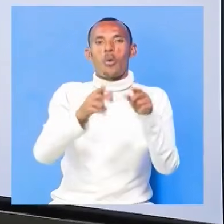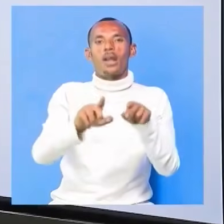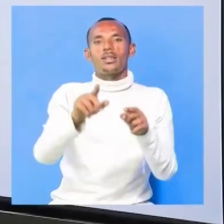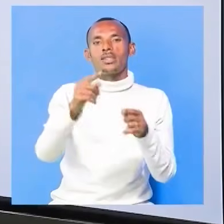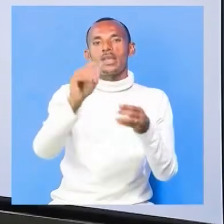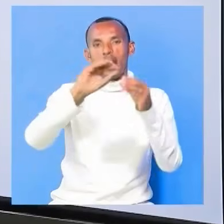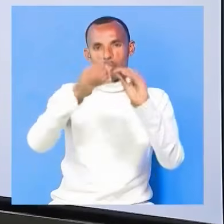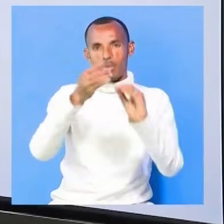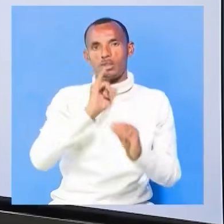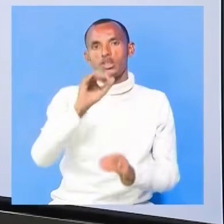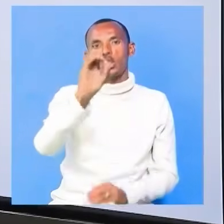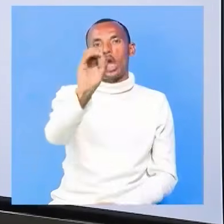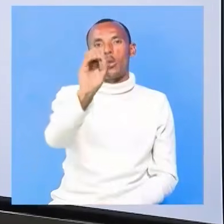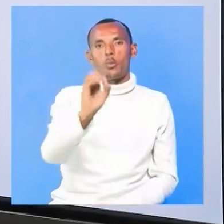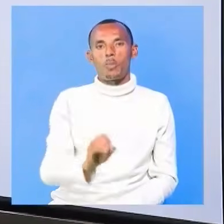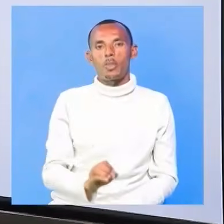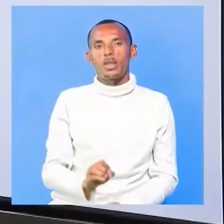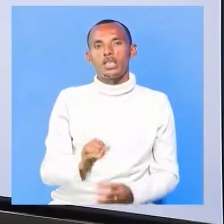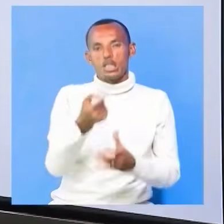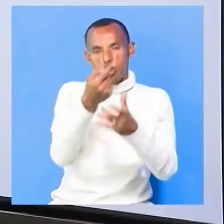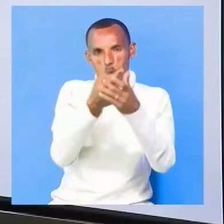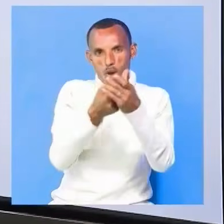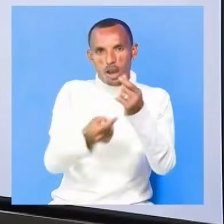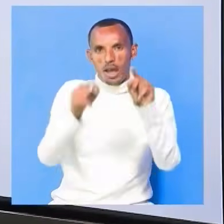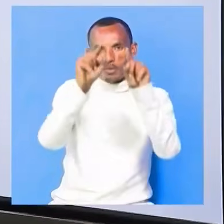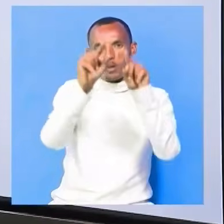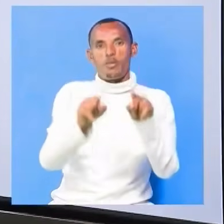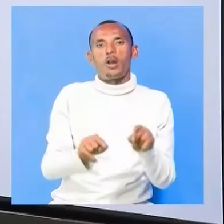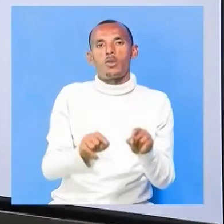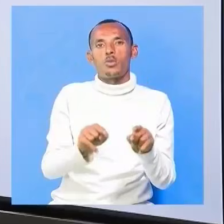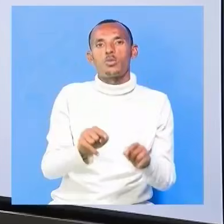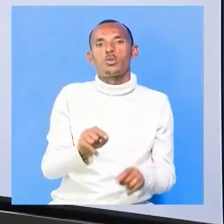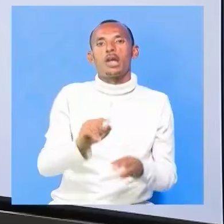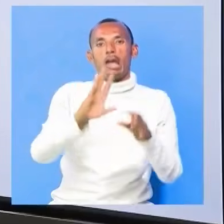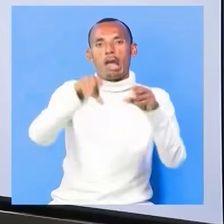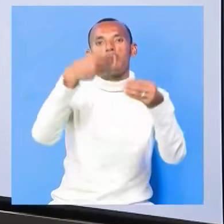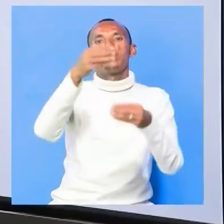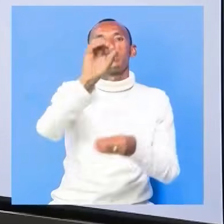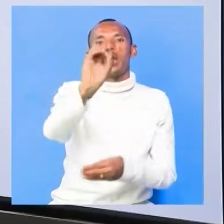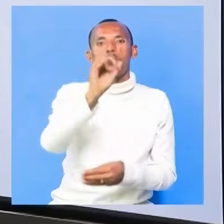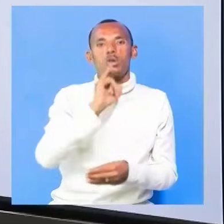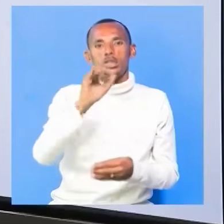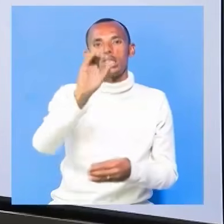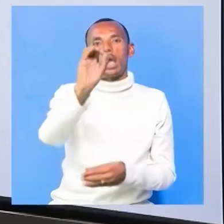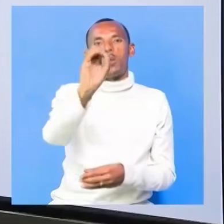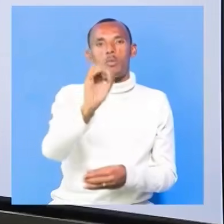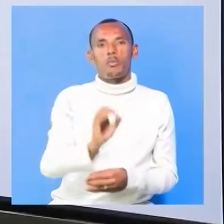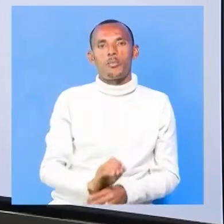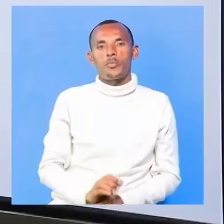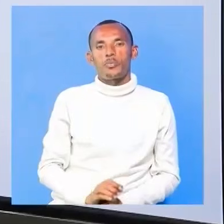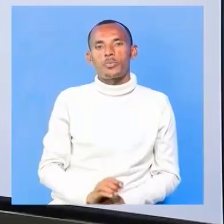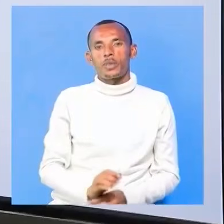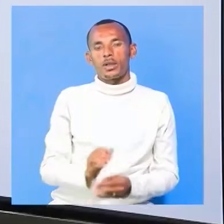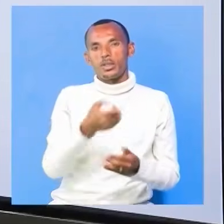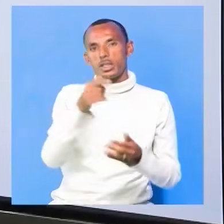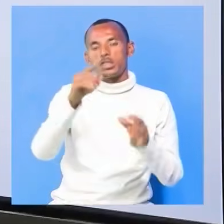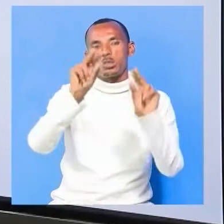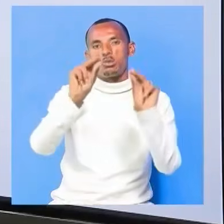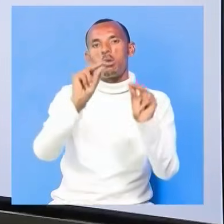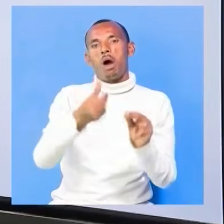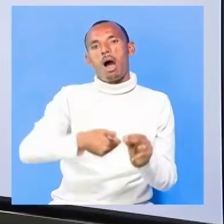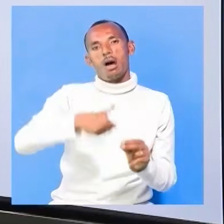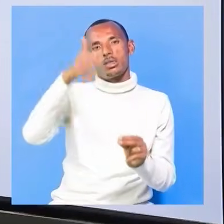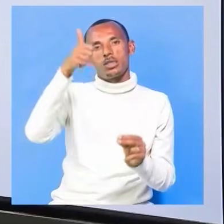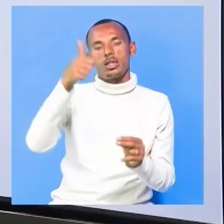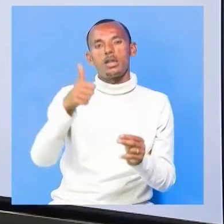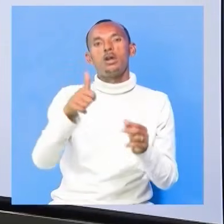0 whenever that number is 0, right? The only absolute value that gives us 0 is 0 itself, right? There is no